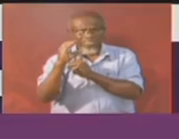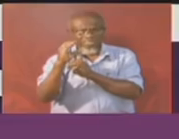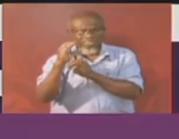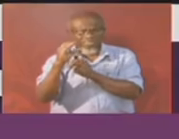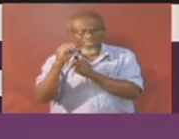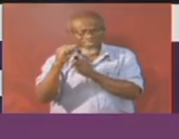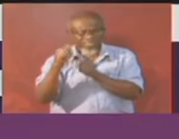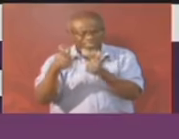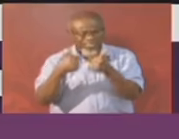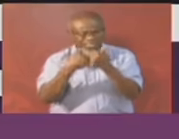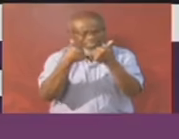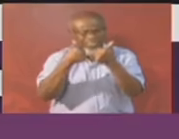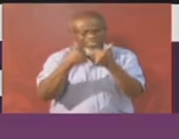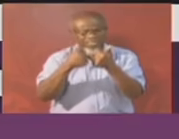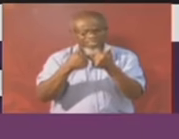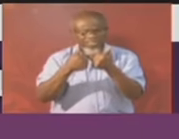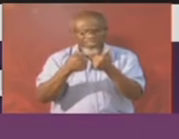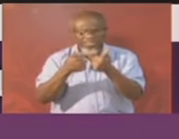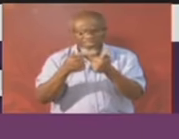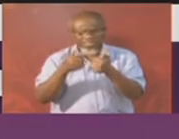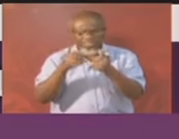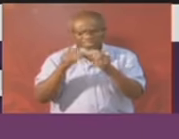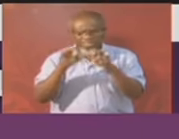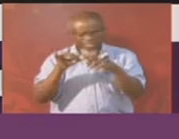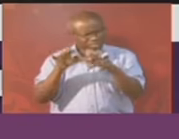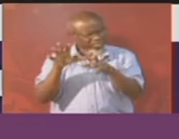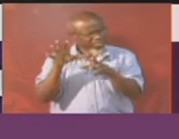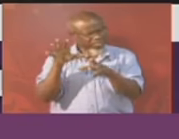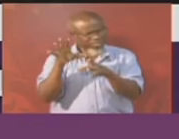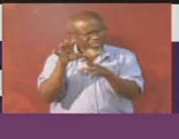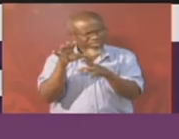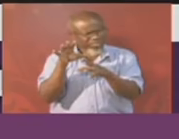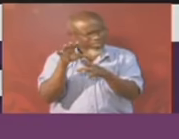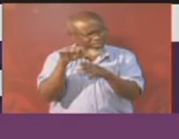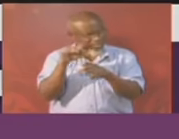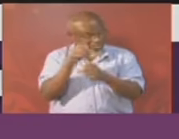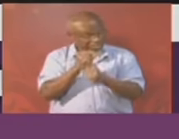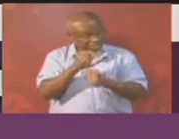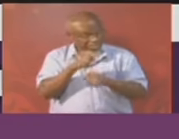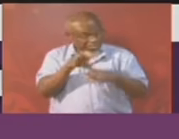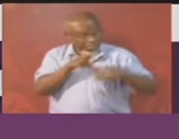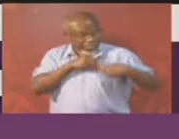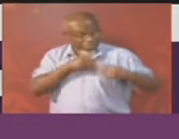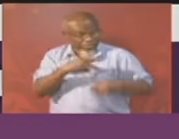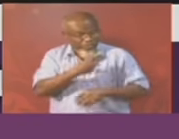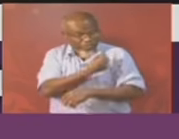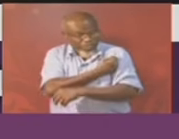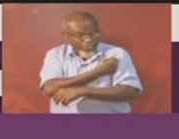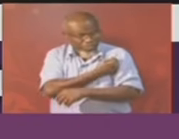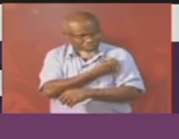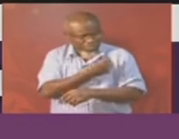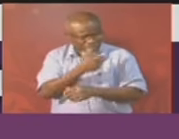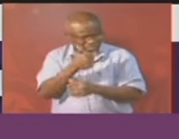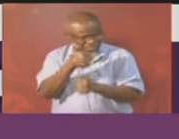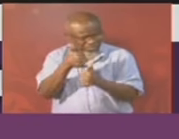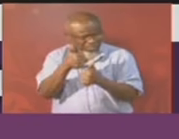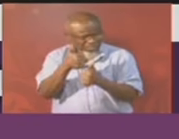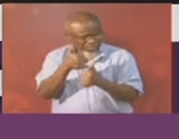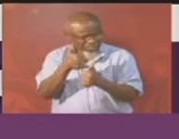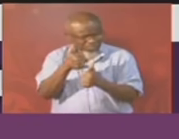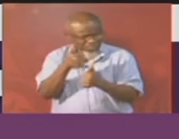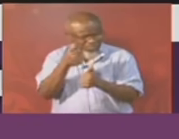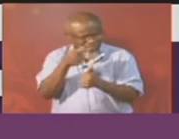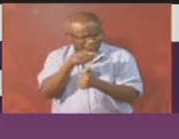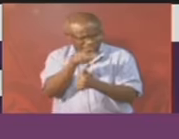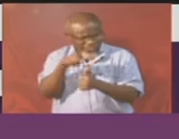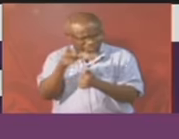a G6PD deficiency and they can't take certain medications? Is the vaccine recommended for them? And my second question is